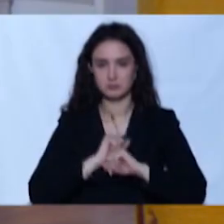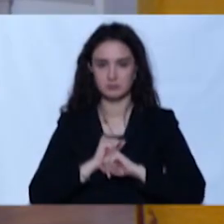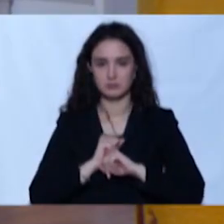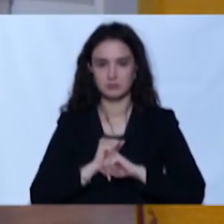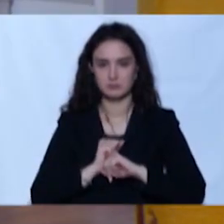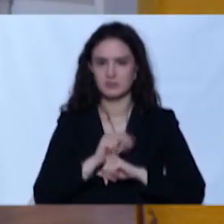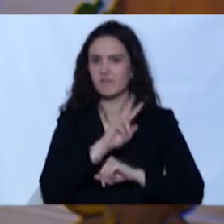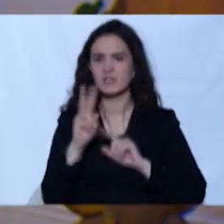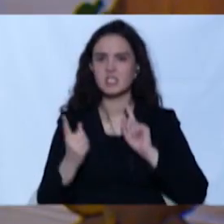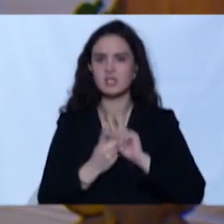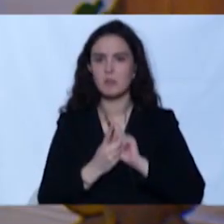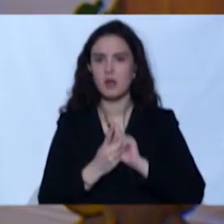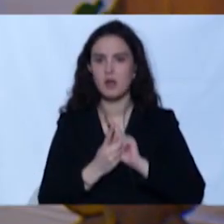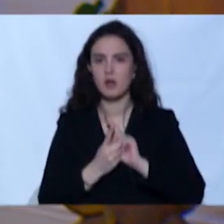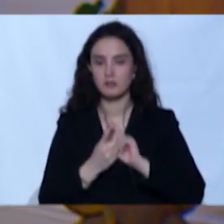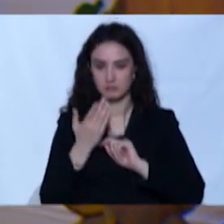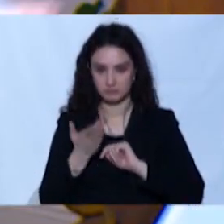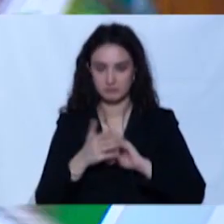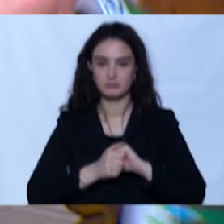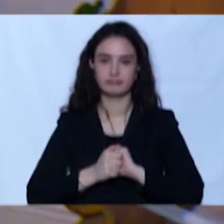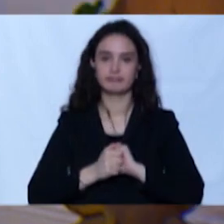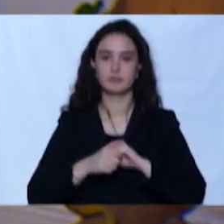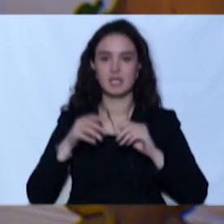meet? The Gruffalo.